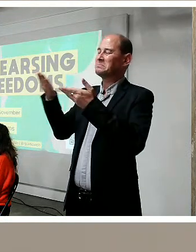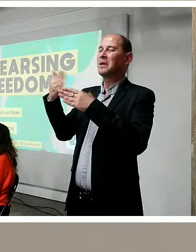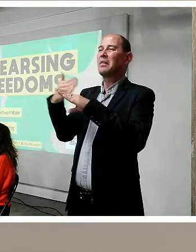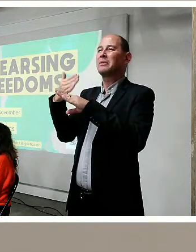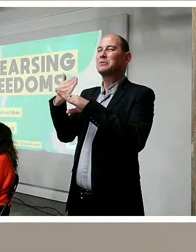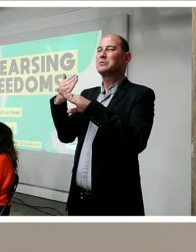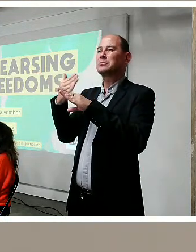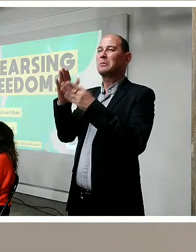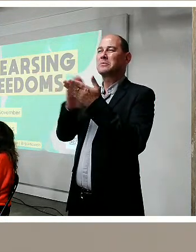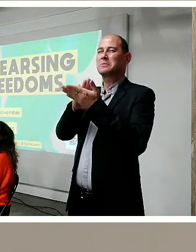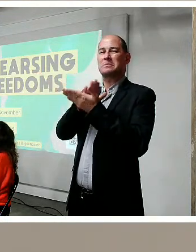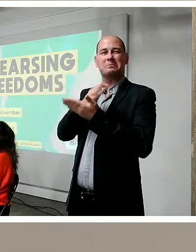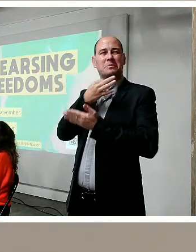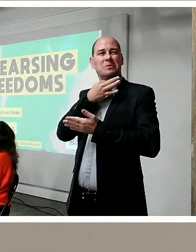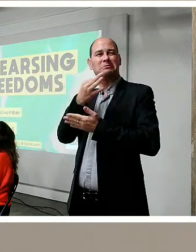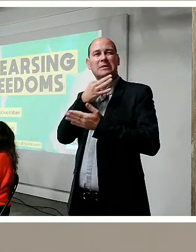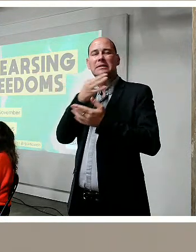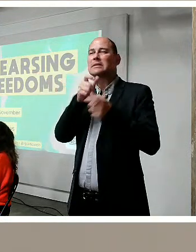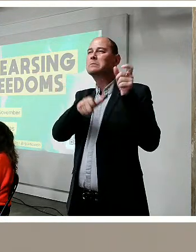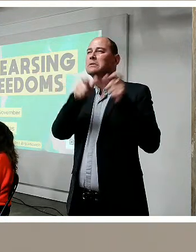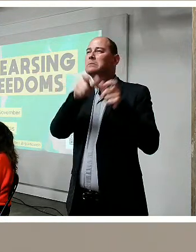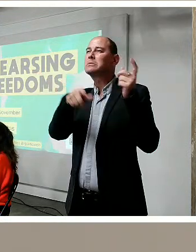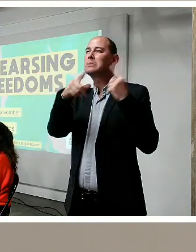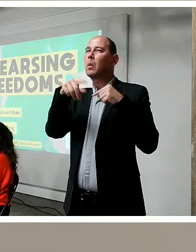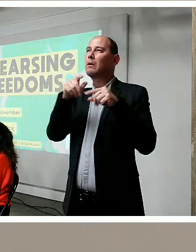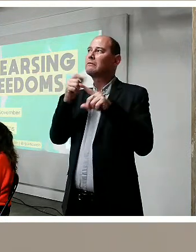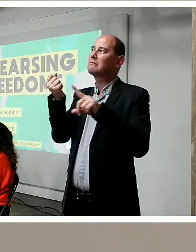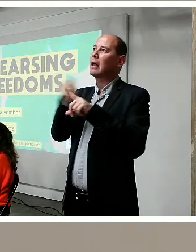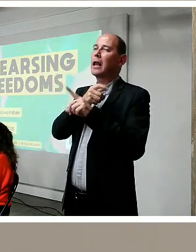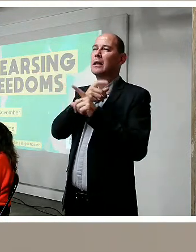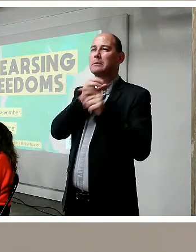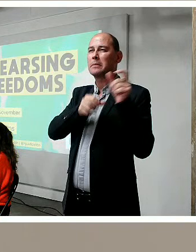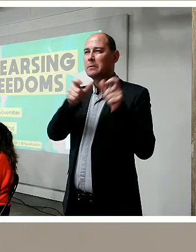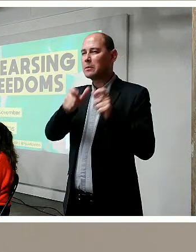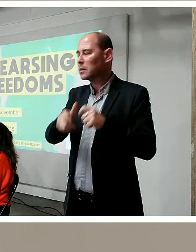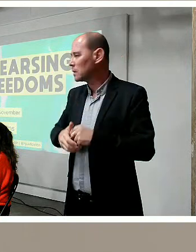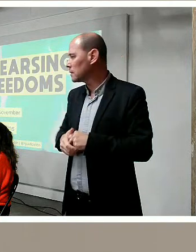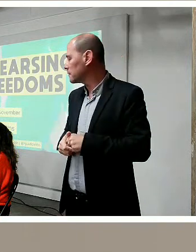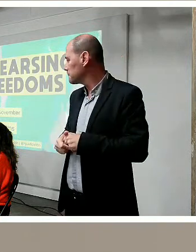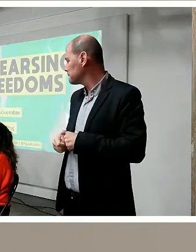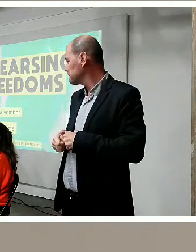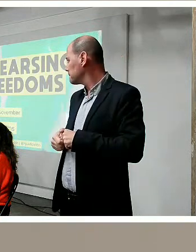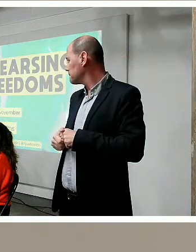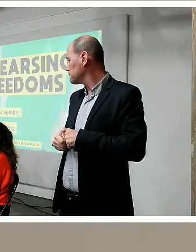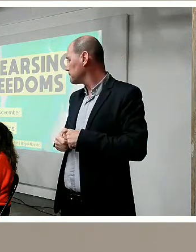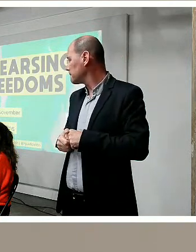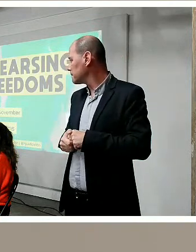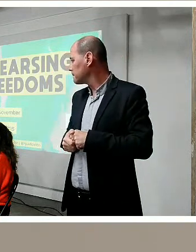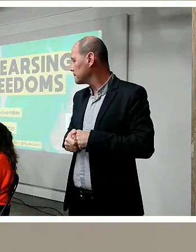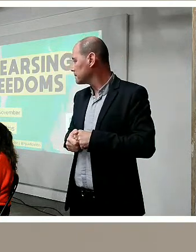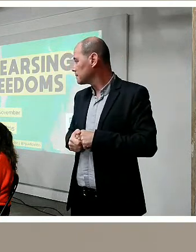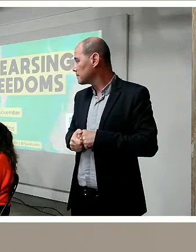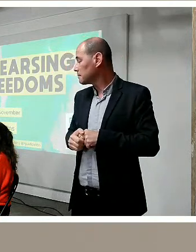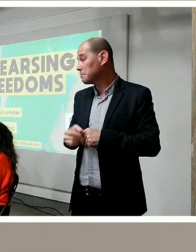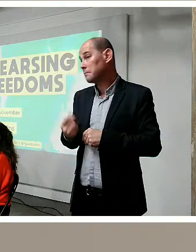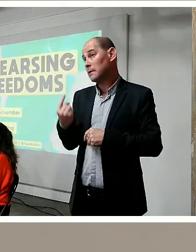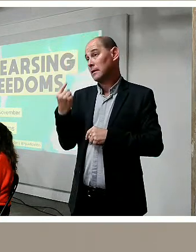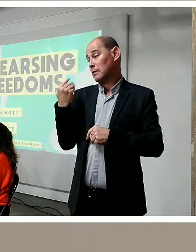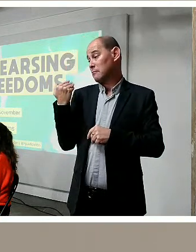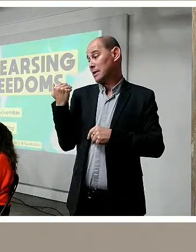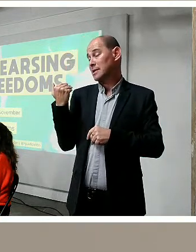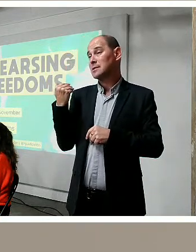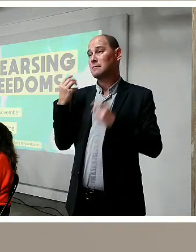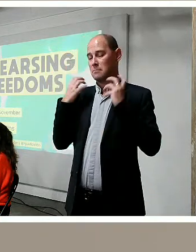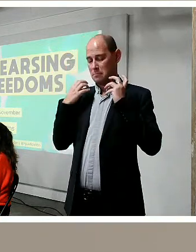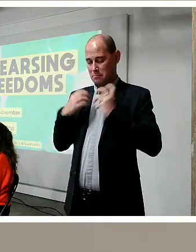Sites of healthcare continue to be used as a tool to inflict violence. Only days ago, Rishi Sunak was calling for a ban on